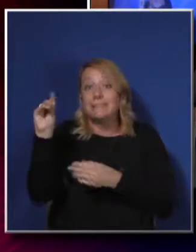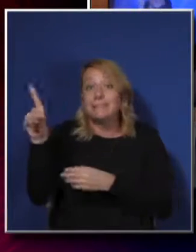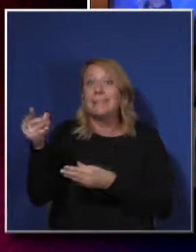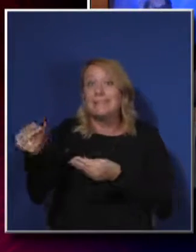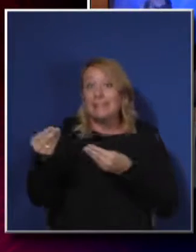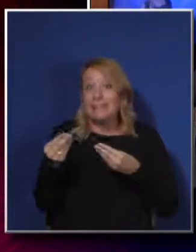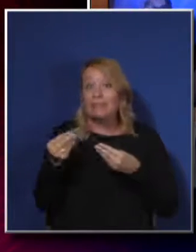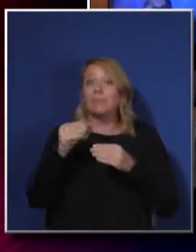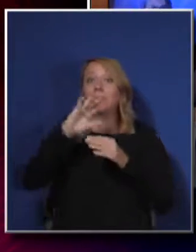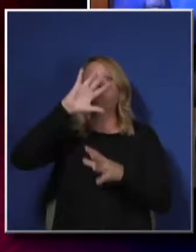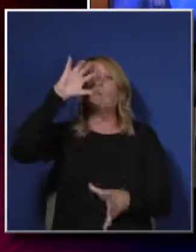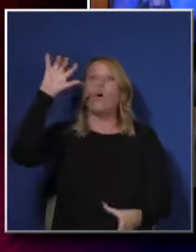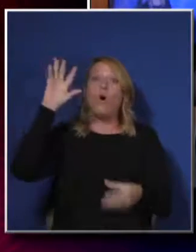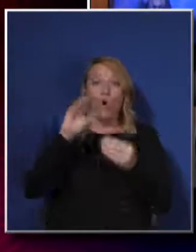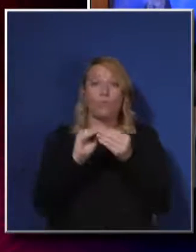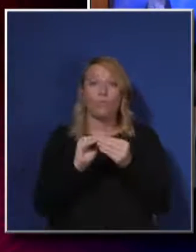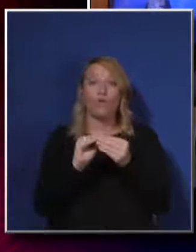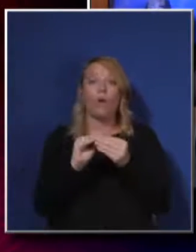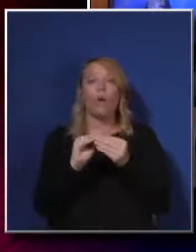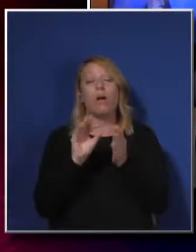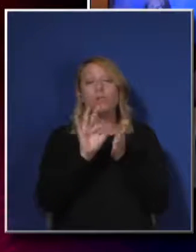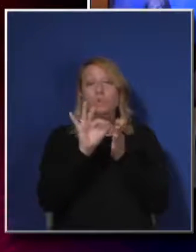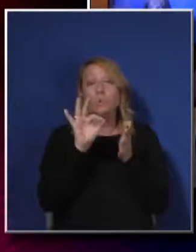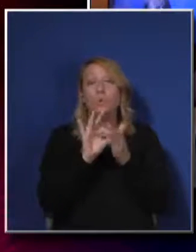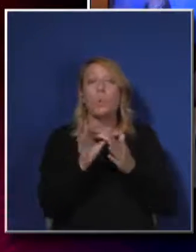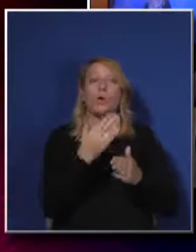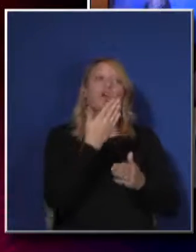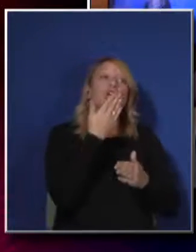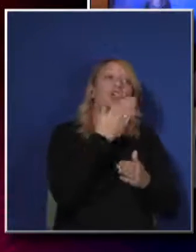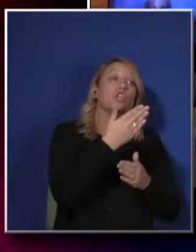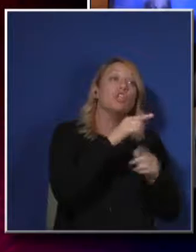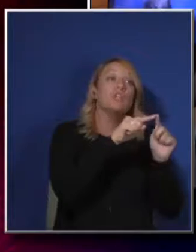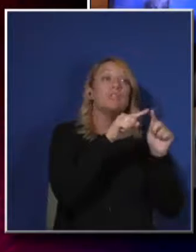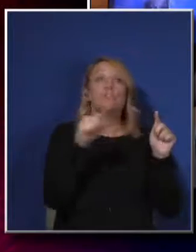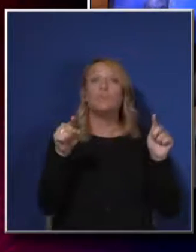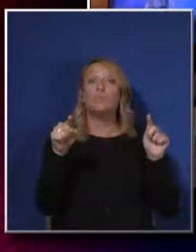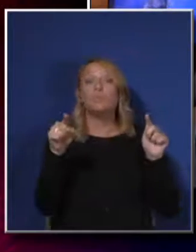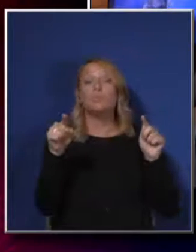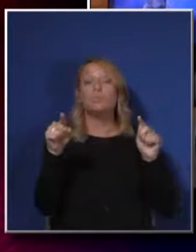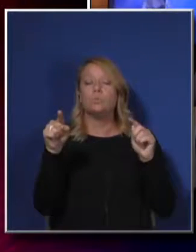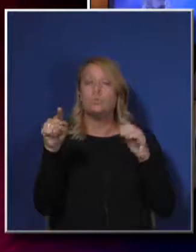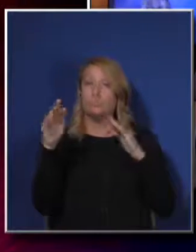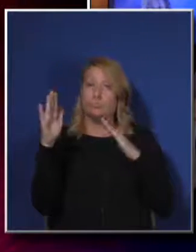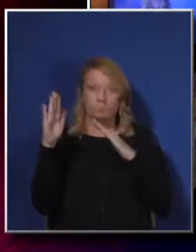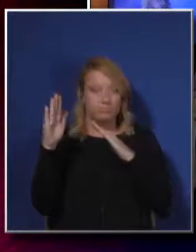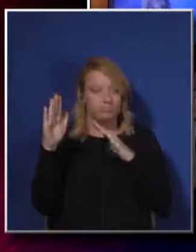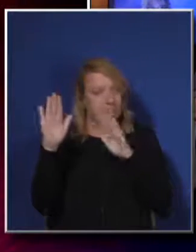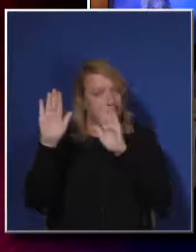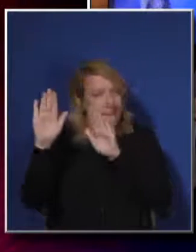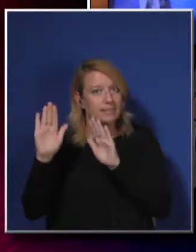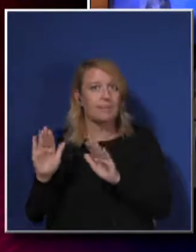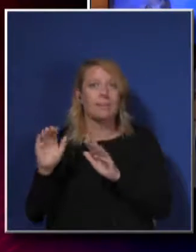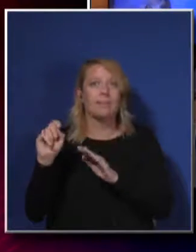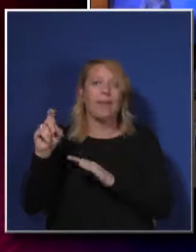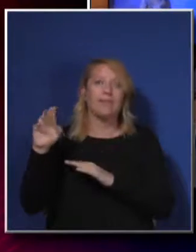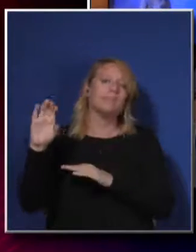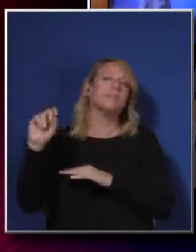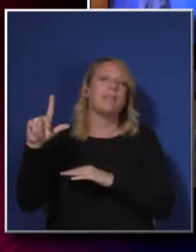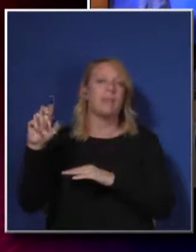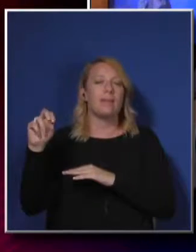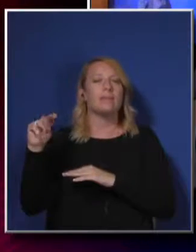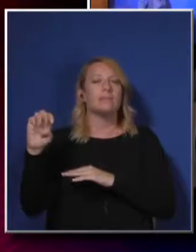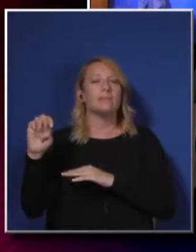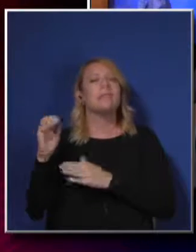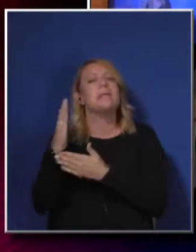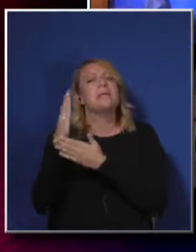between good to excellence. Mostly good, some excellence, a few.